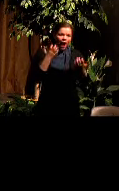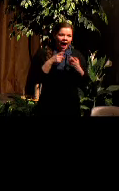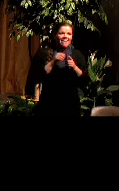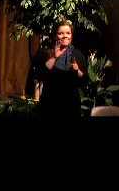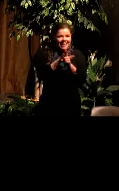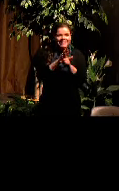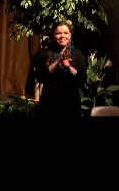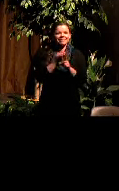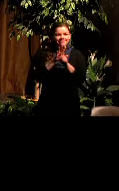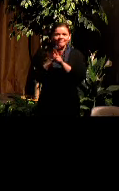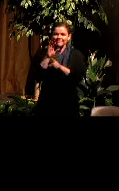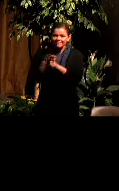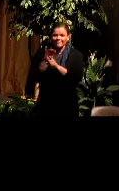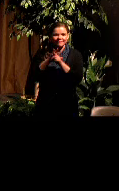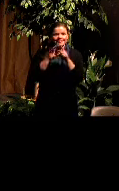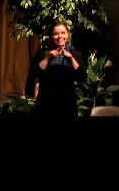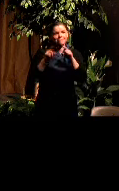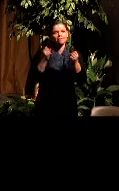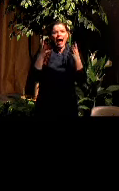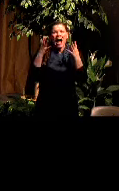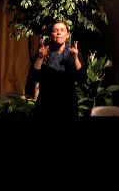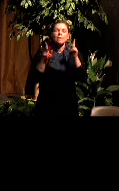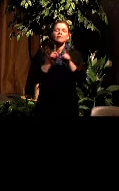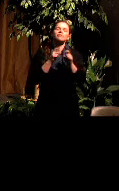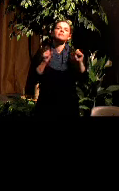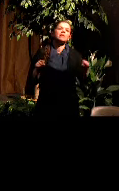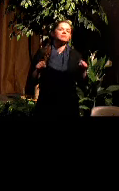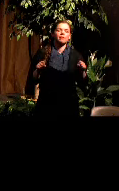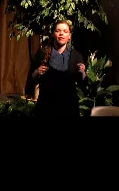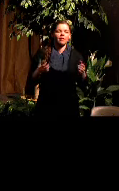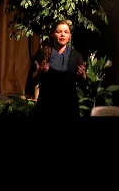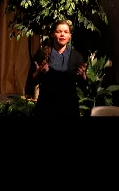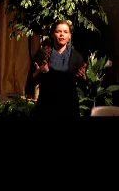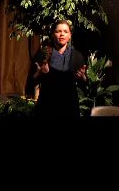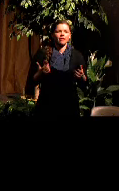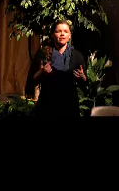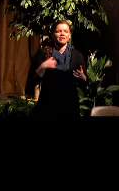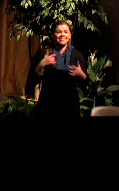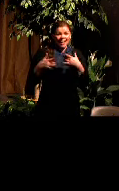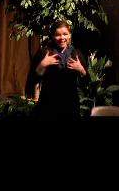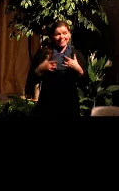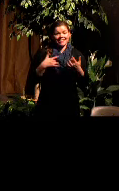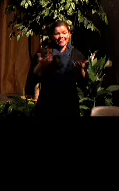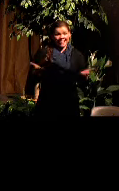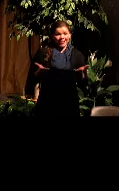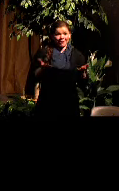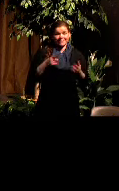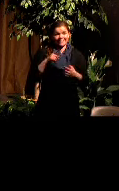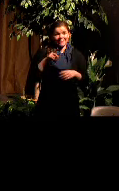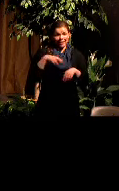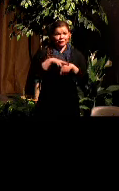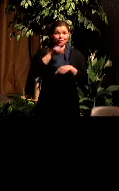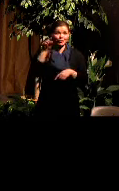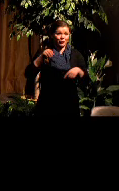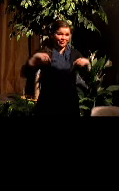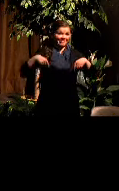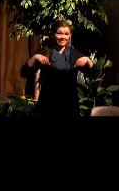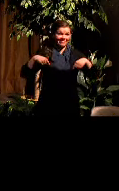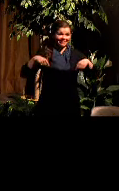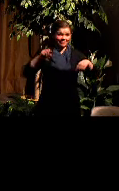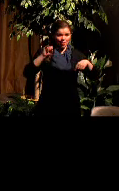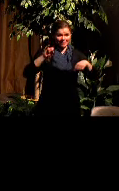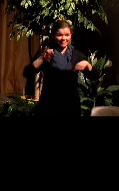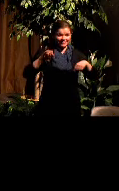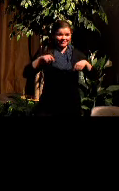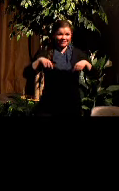possibly can. And that's one of the things I'm really excited about being at the National Zoo, actually, because we have 2.5 million people that go through our